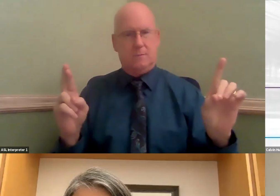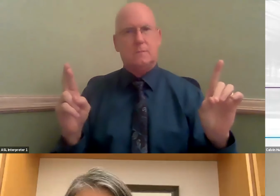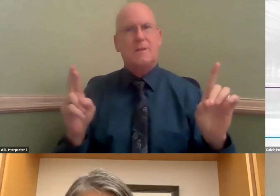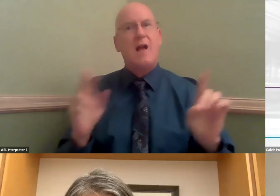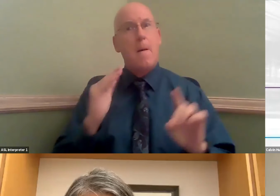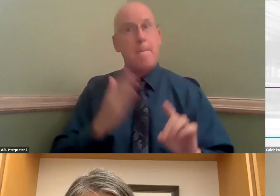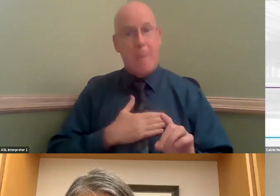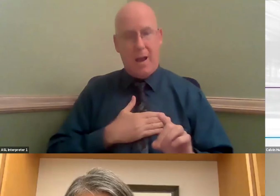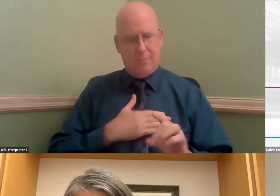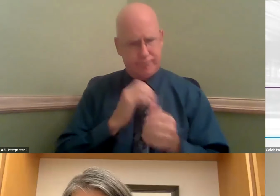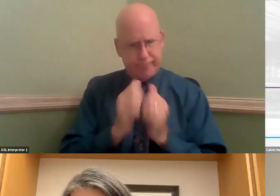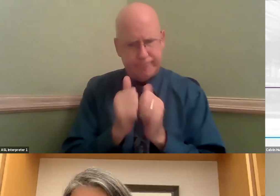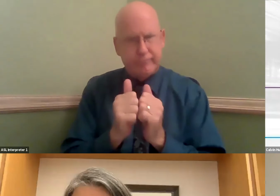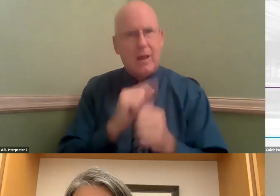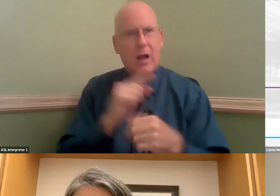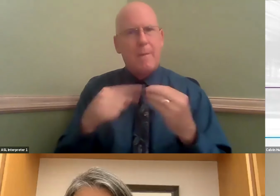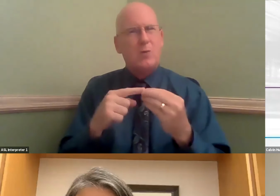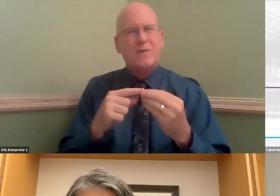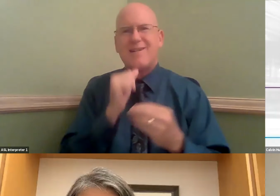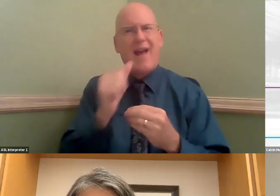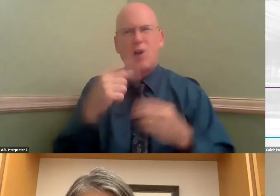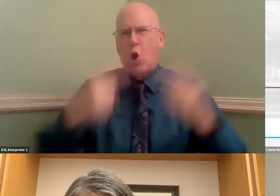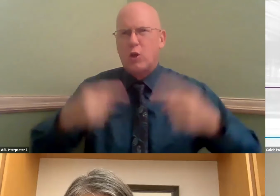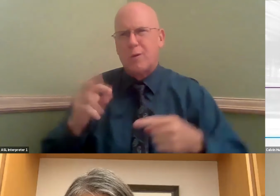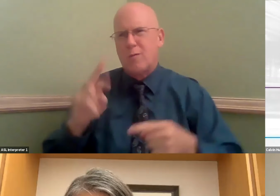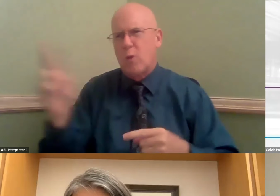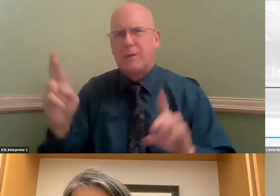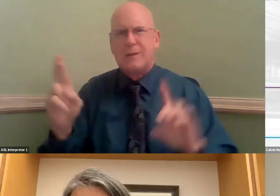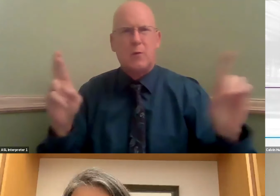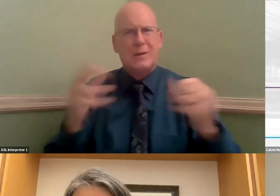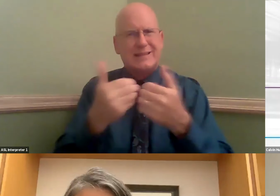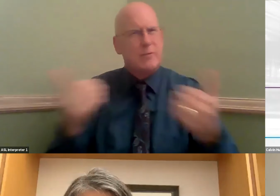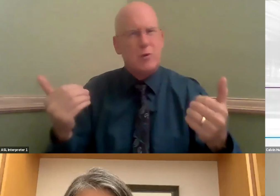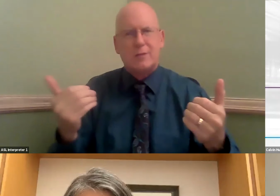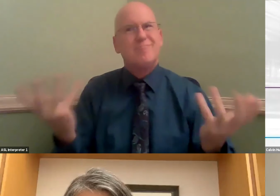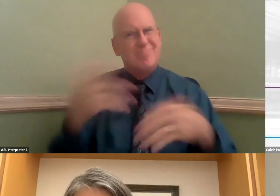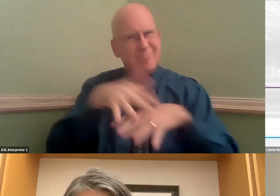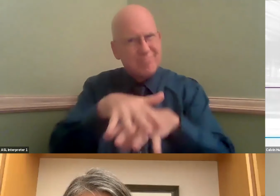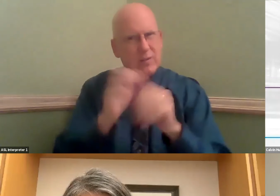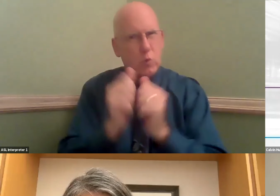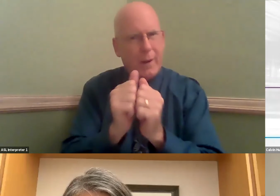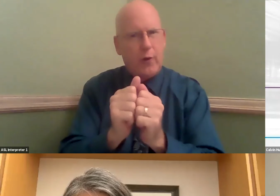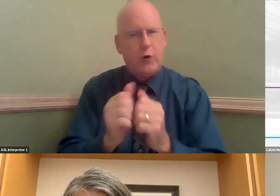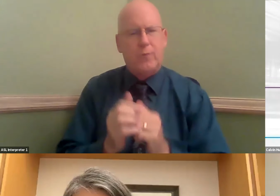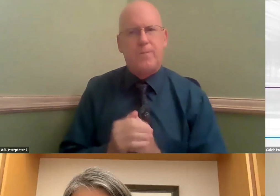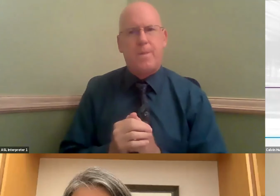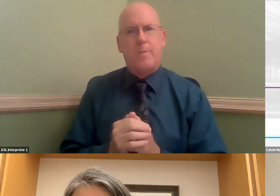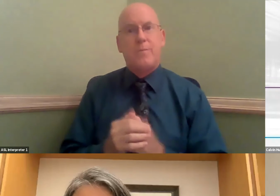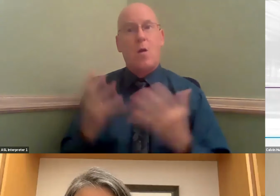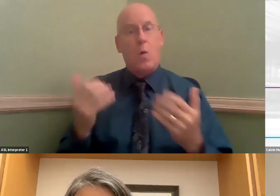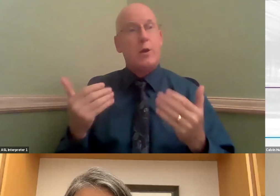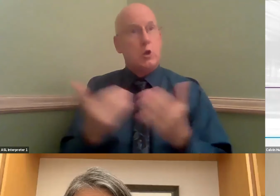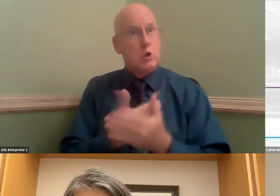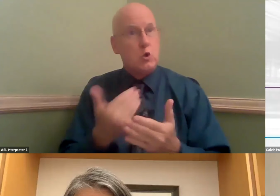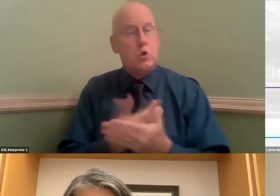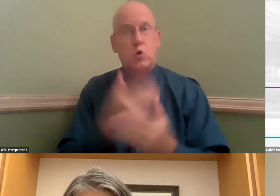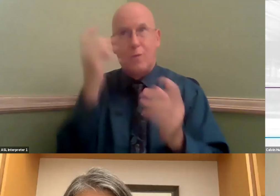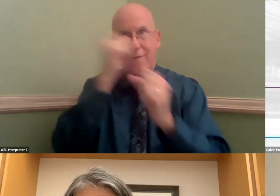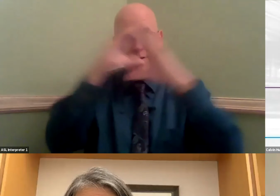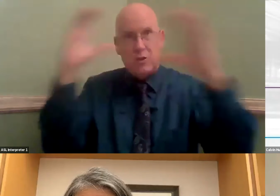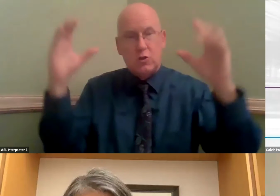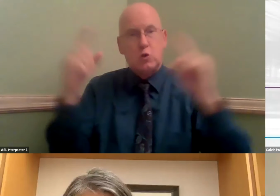about nonpartisanship and not about division. I'm looking forward to bringing a new vision to County Hall, one that is matched